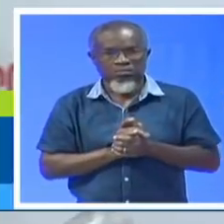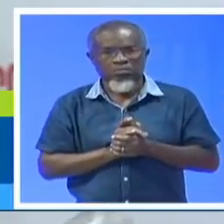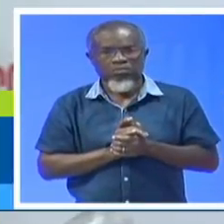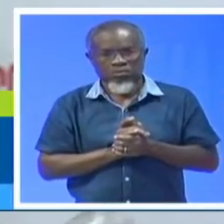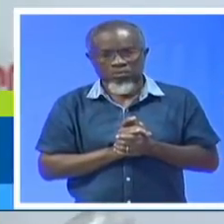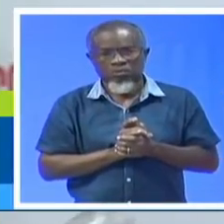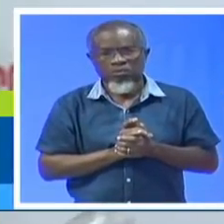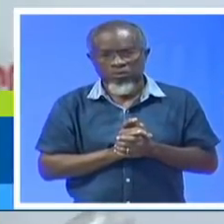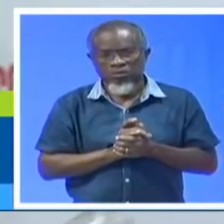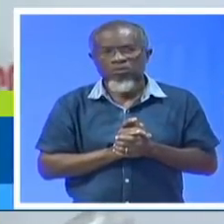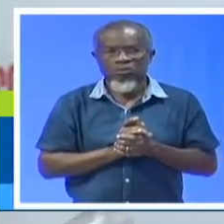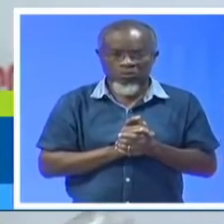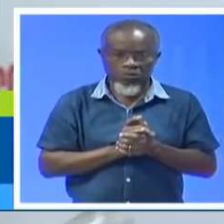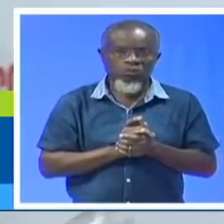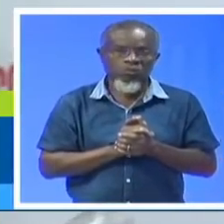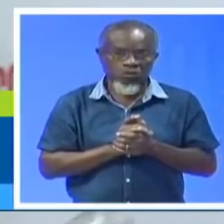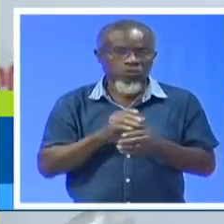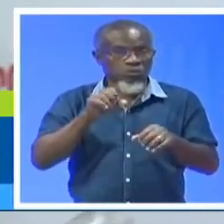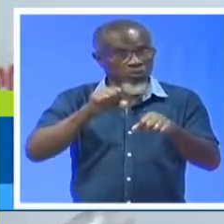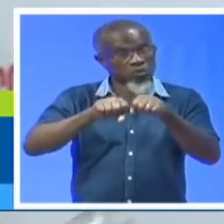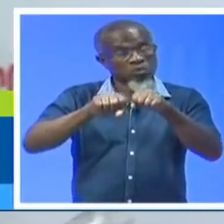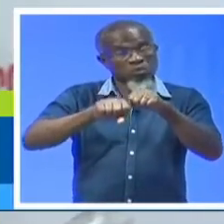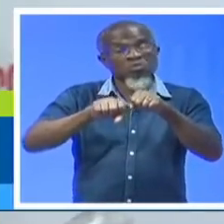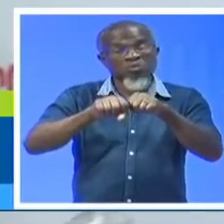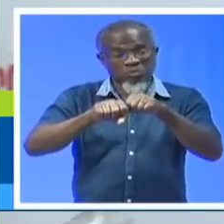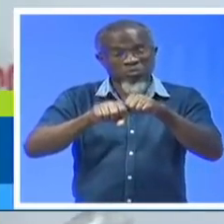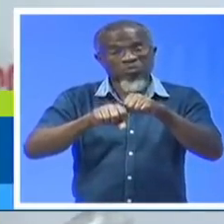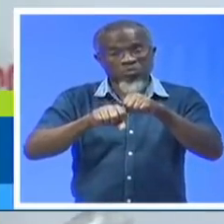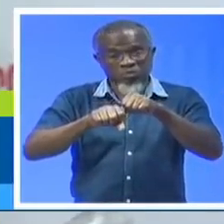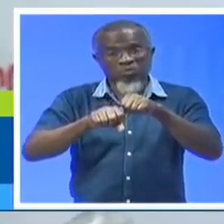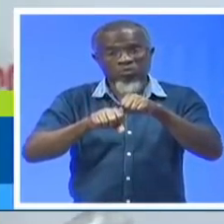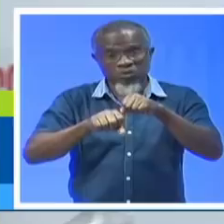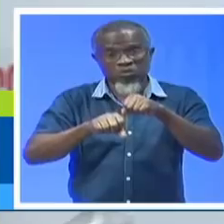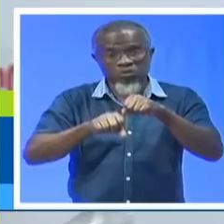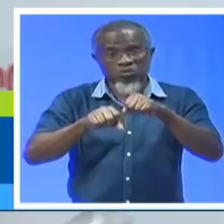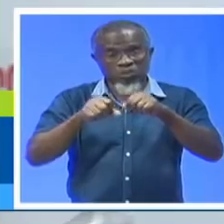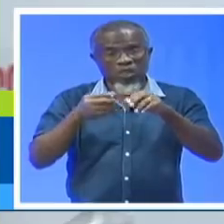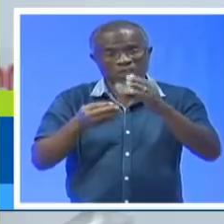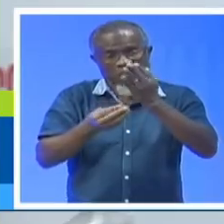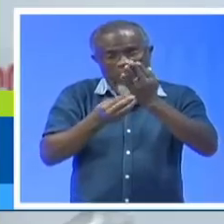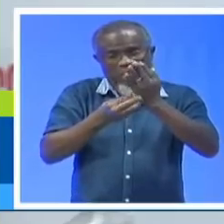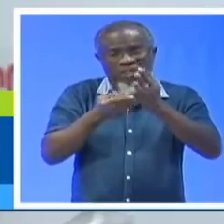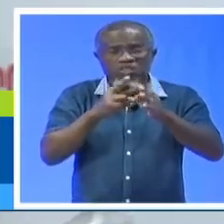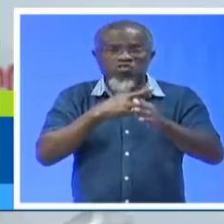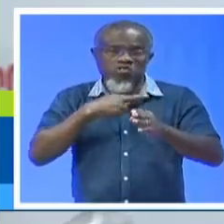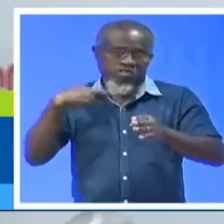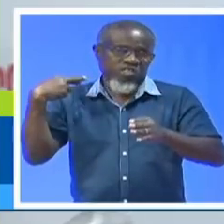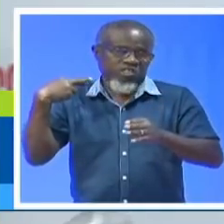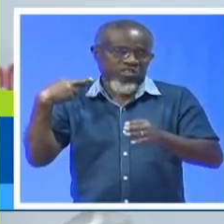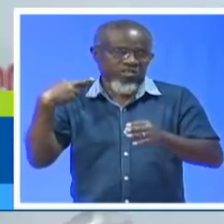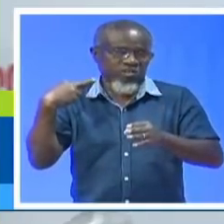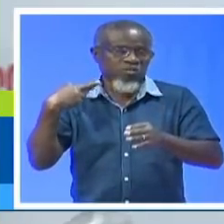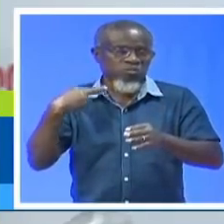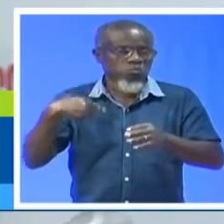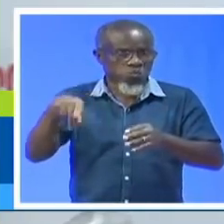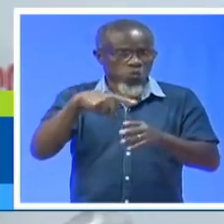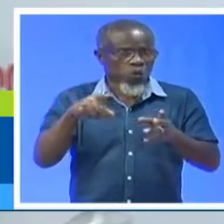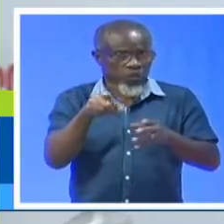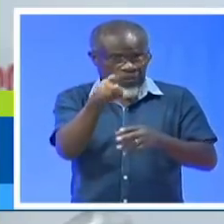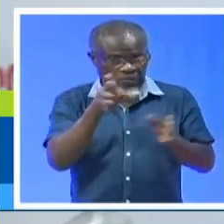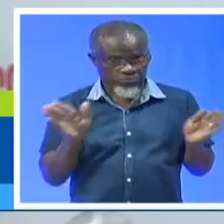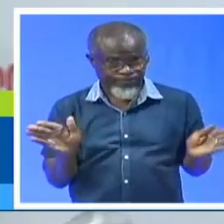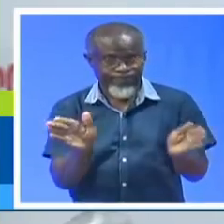by psychoactive drugs is an increased risk in and of itself. So we do want to encourage